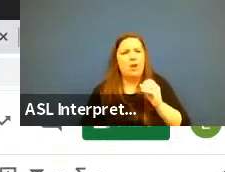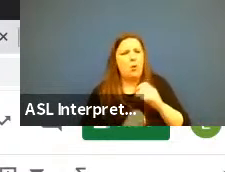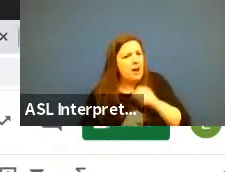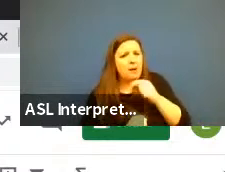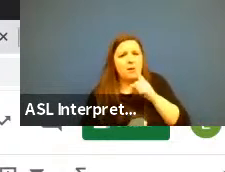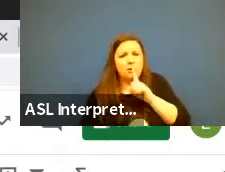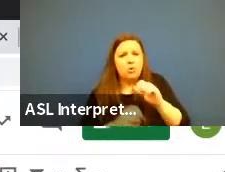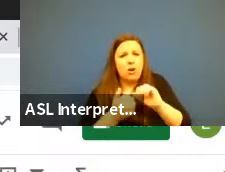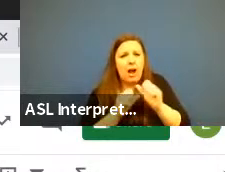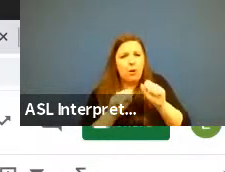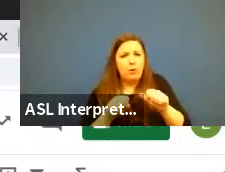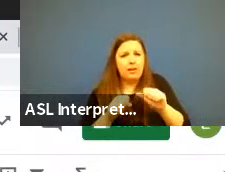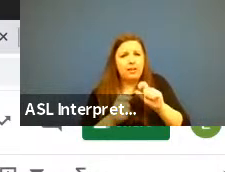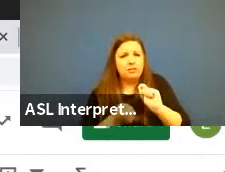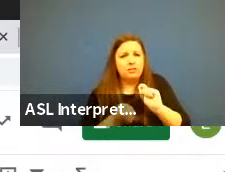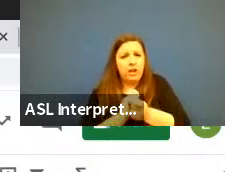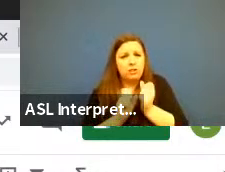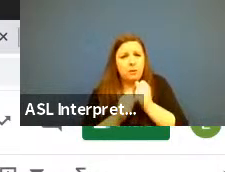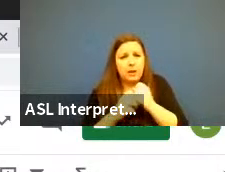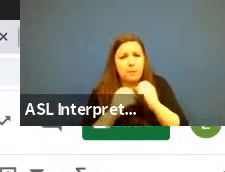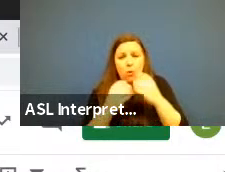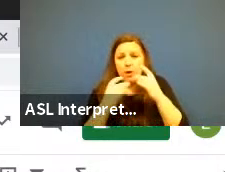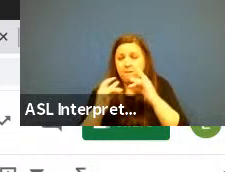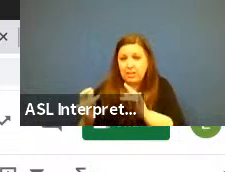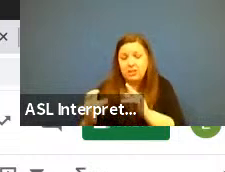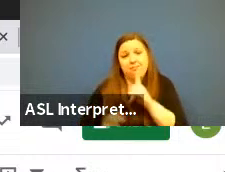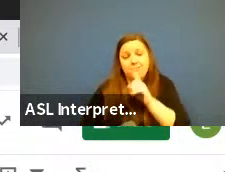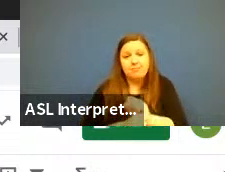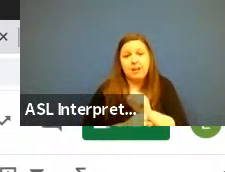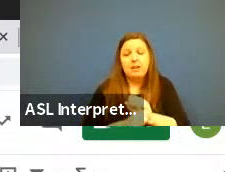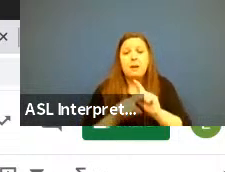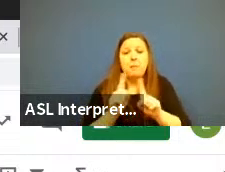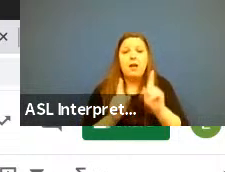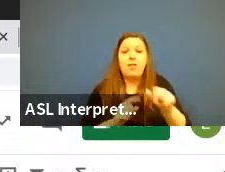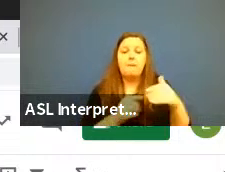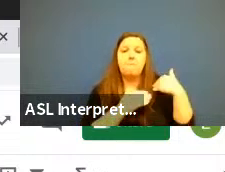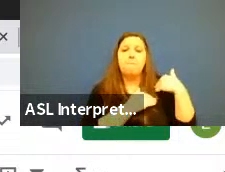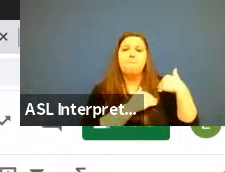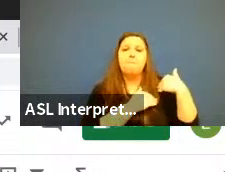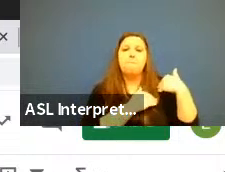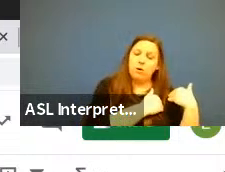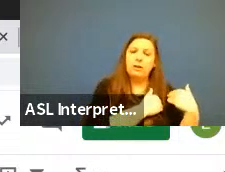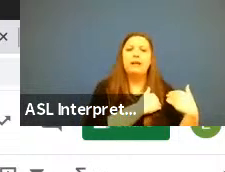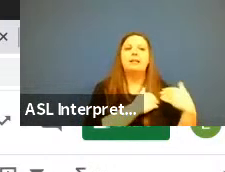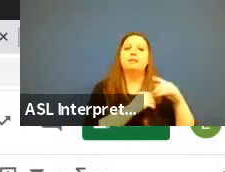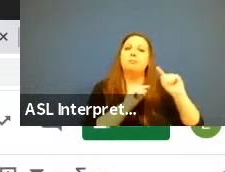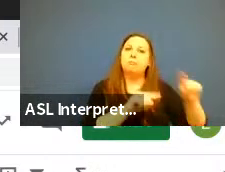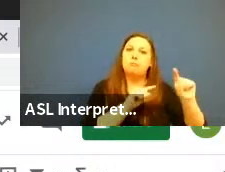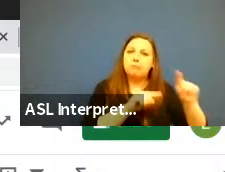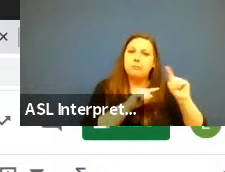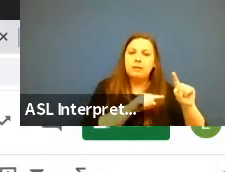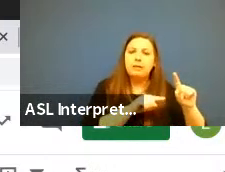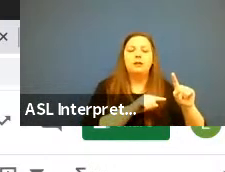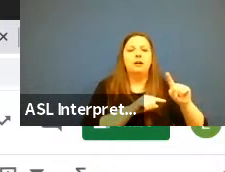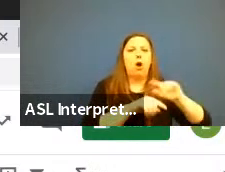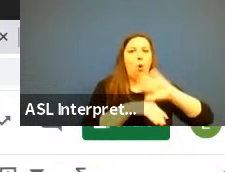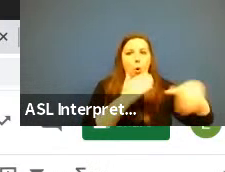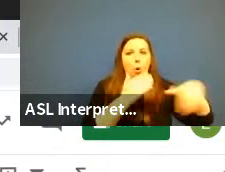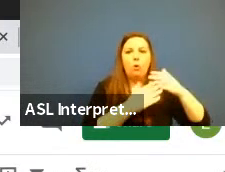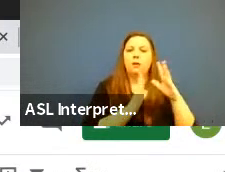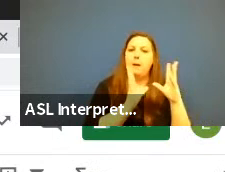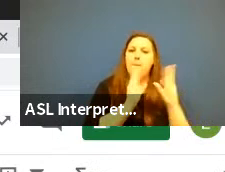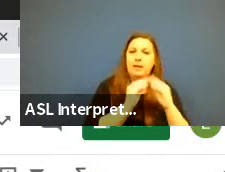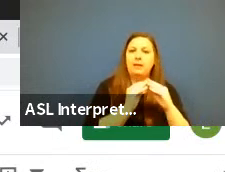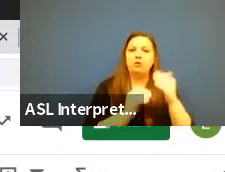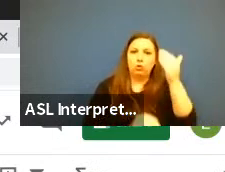quite frankly, but the extreme burden would come on having to attend all of these meetings or be at all of these meetings just to know what's